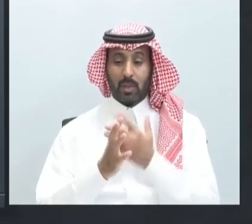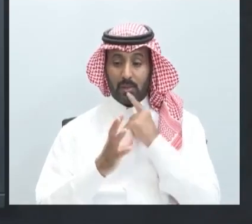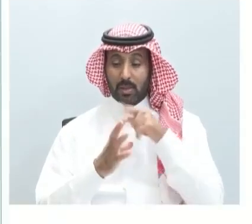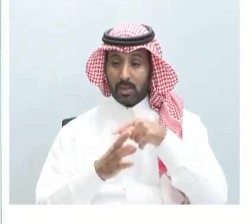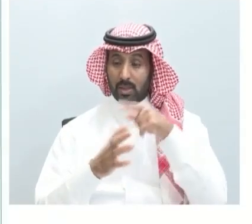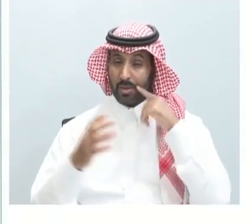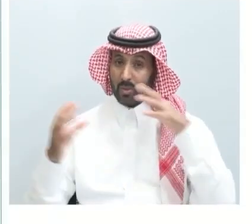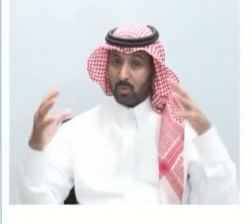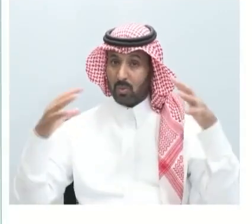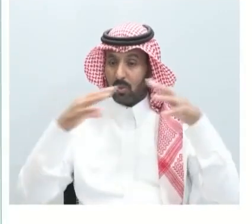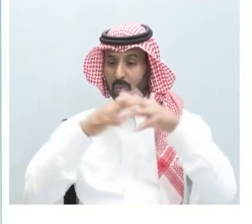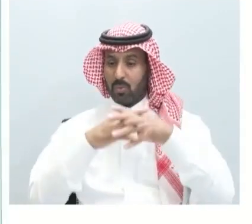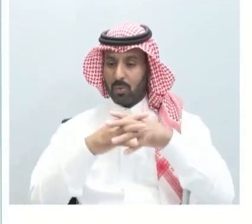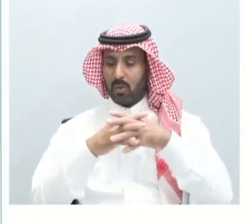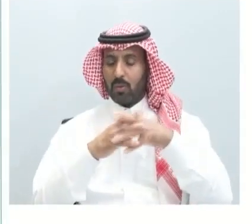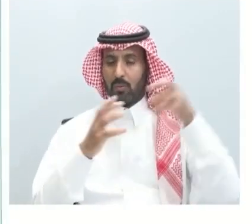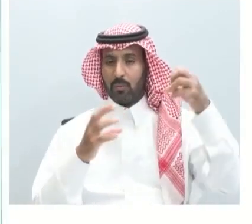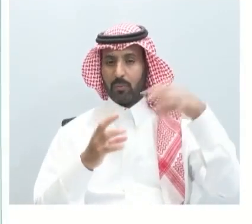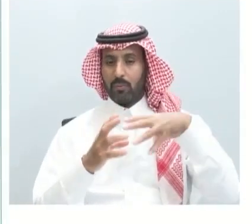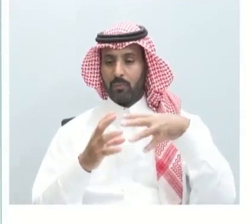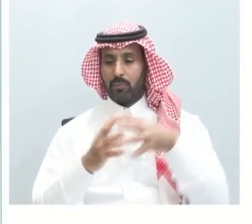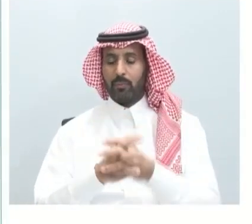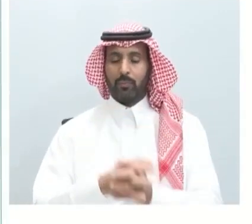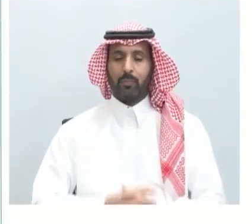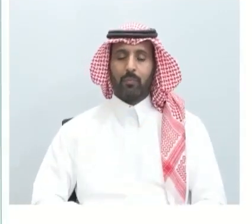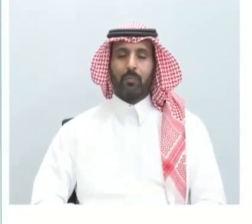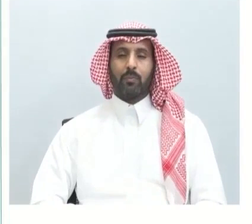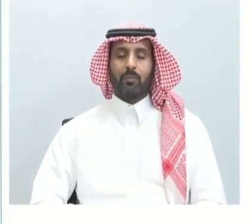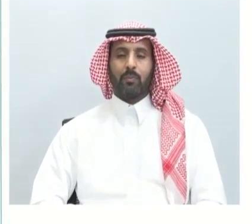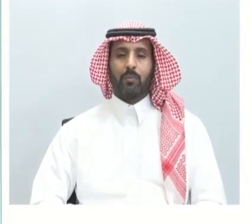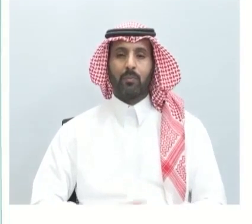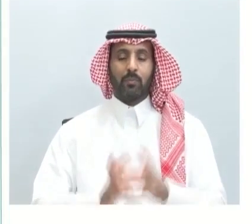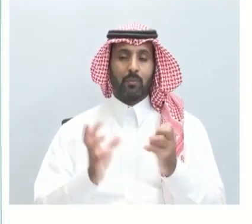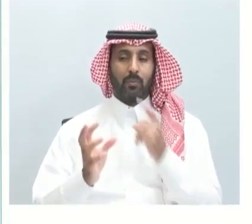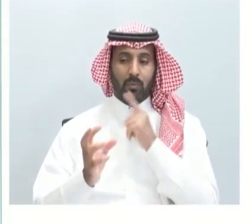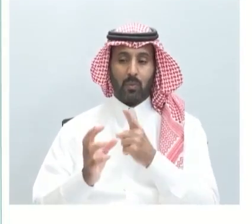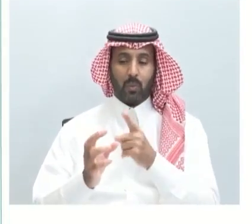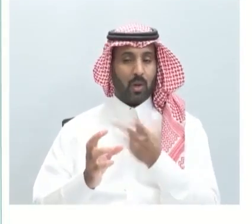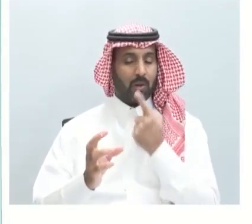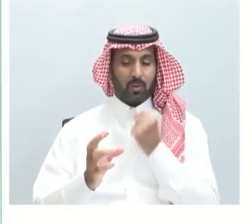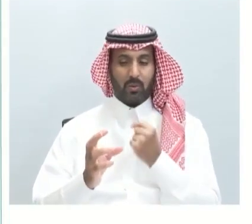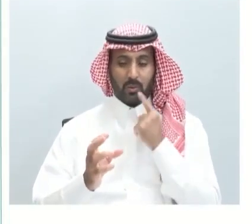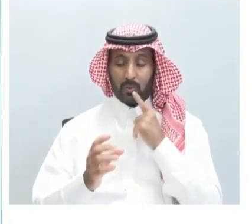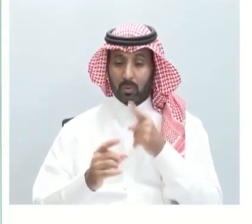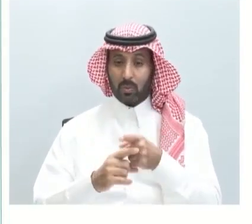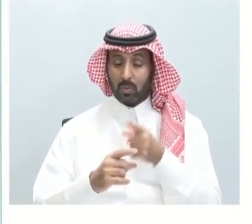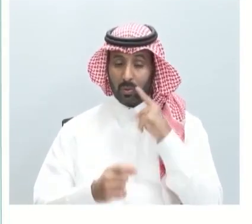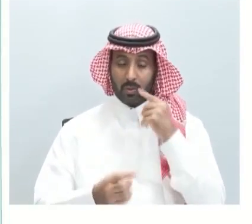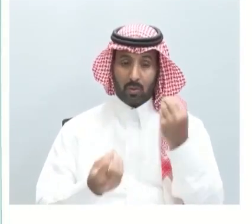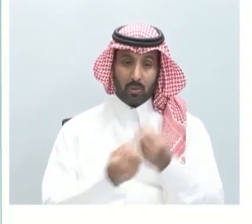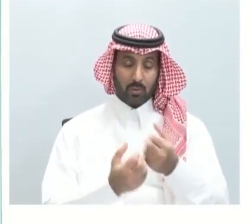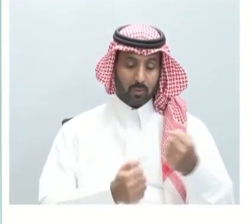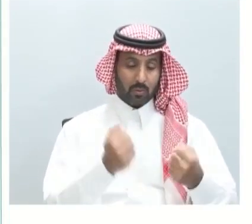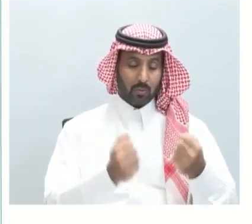dark. Why are you turning on more lights? Because it's too dark. Number three, why don't you like driving with him? Why don't